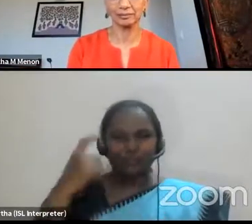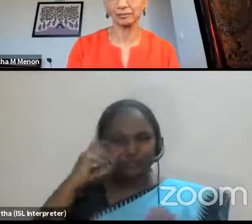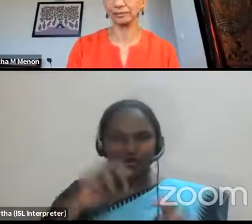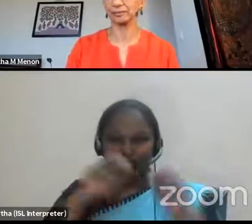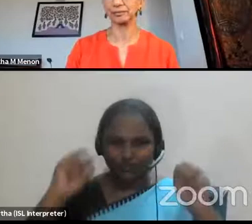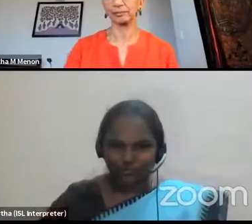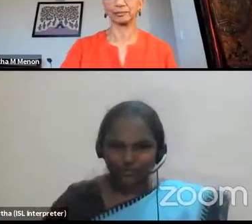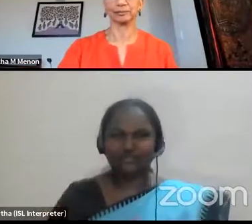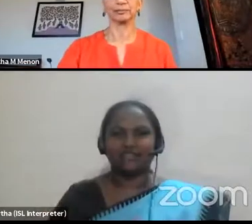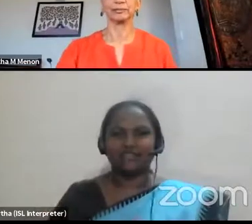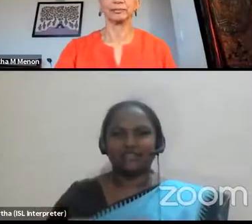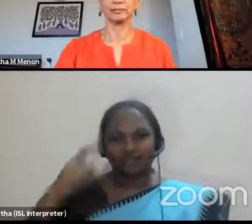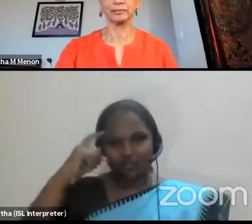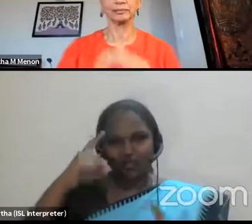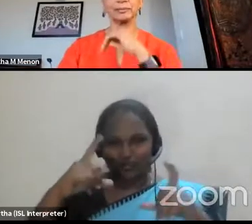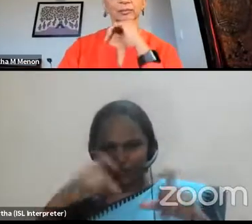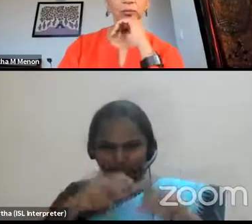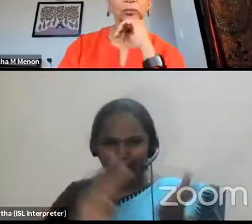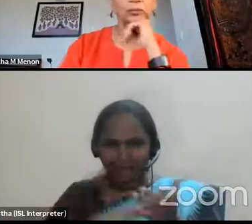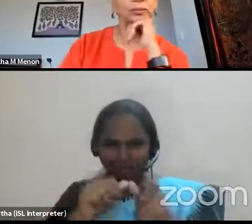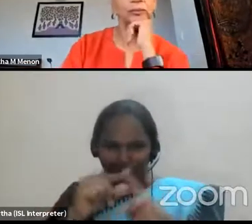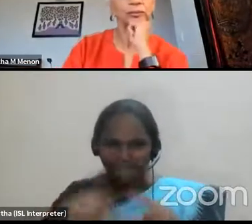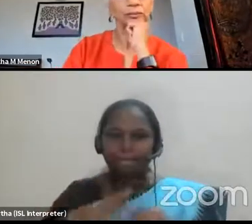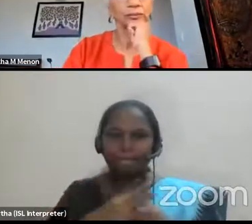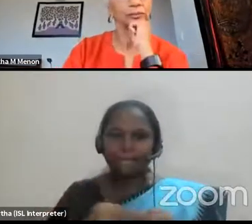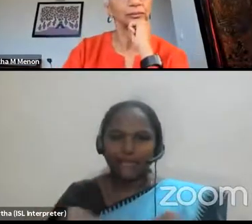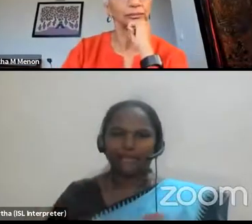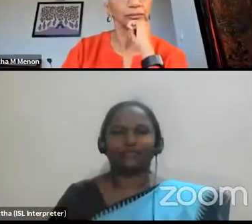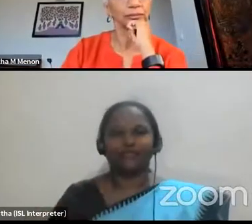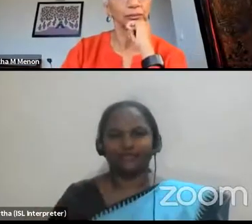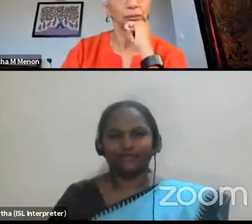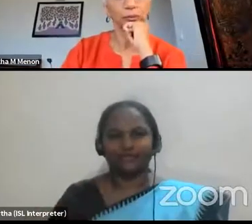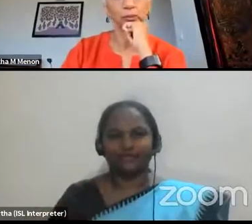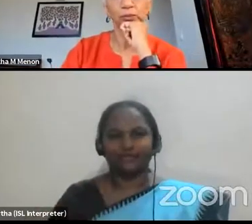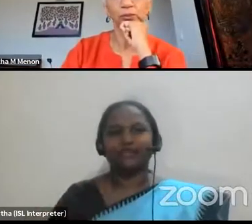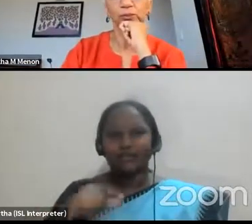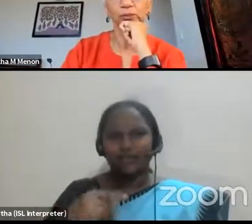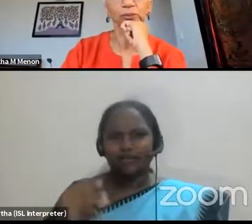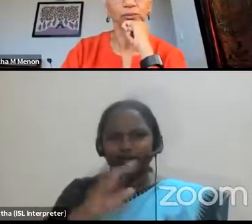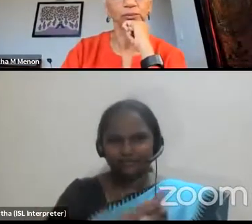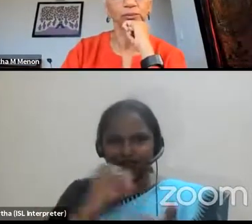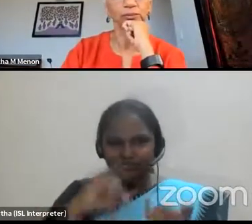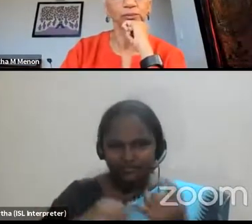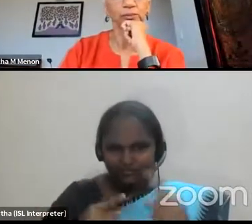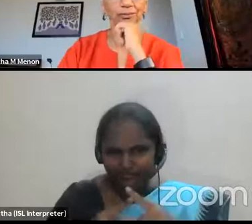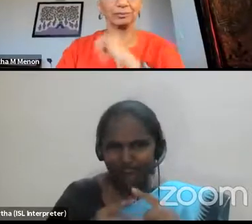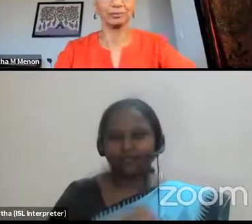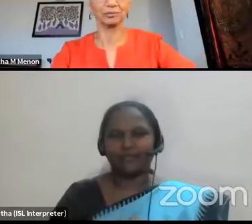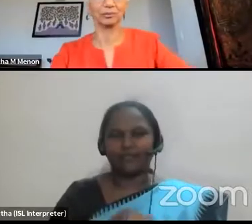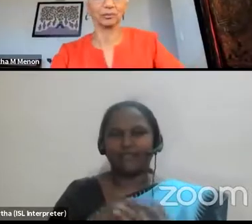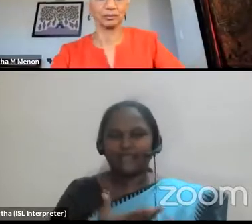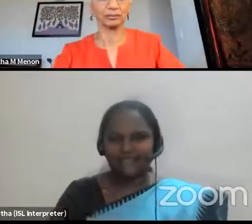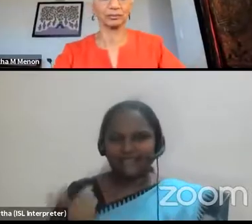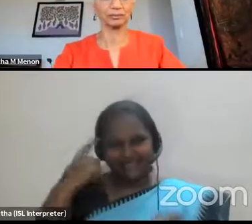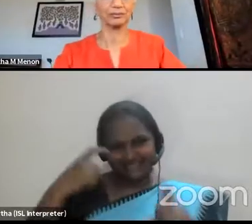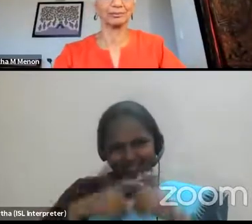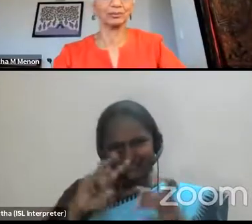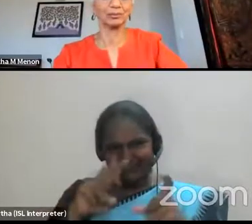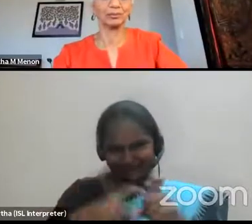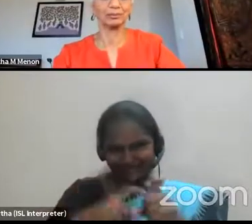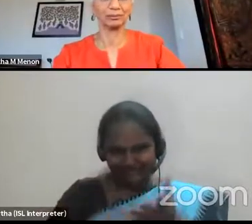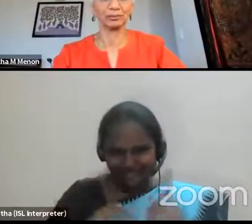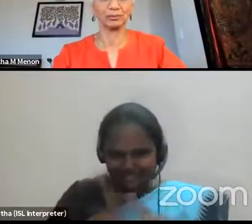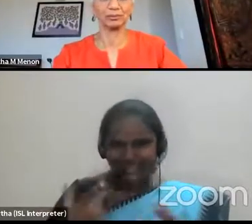of Art and Photography, MAP in Bangalore. And he's going to host this event in terms